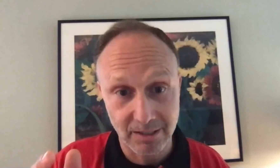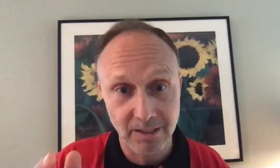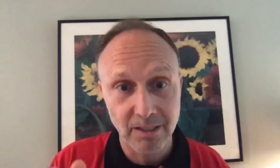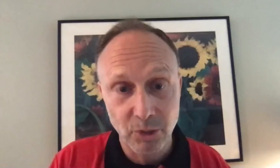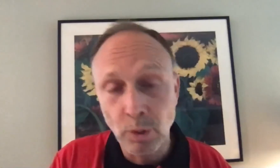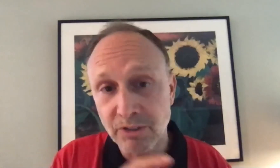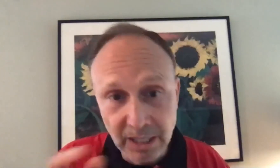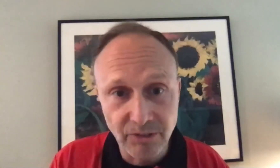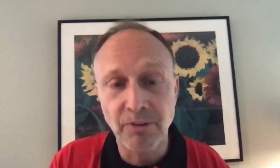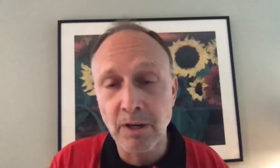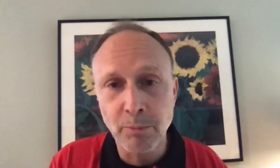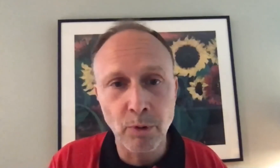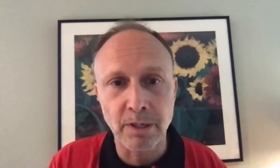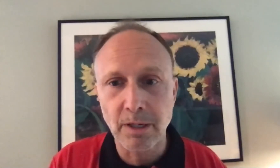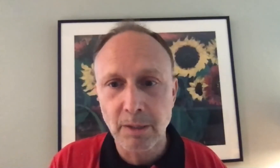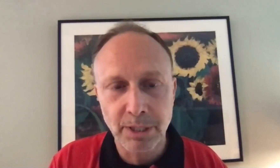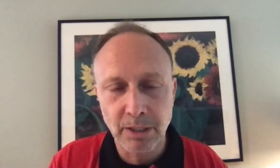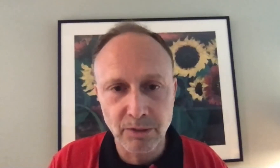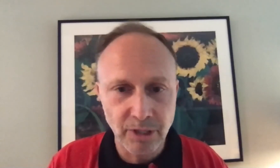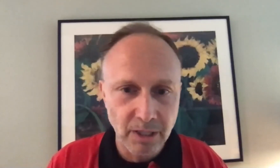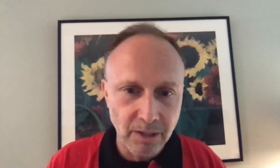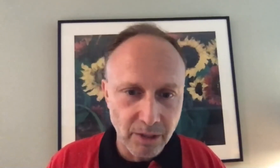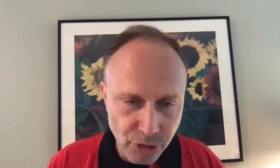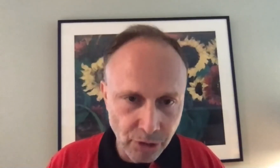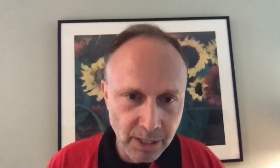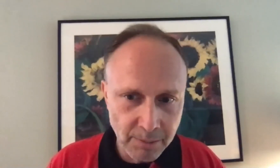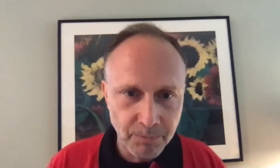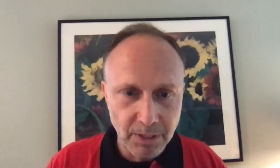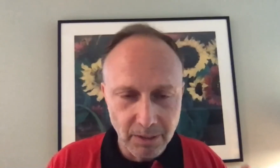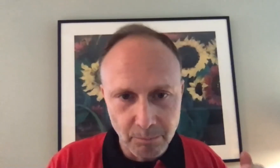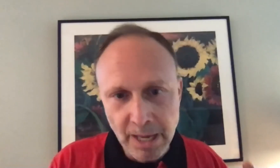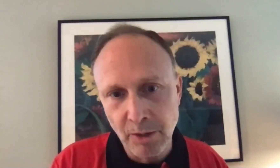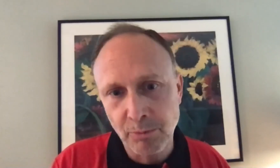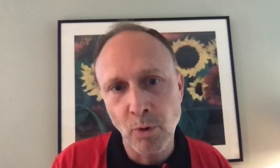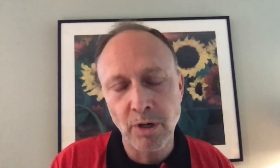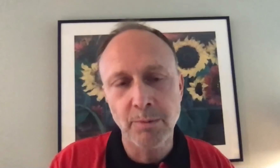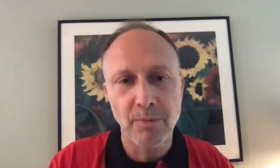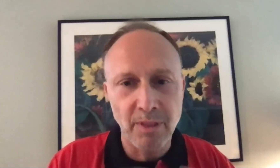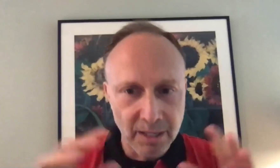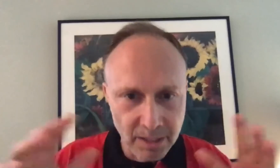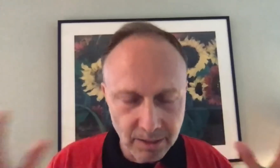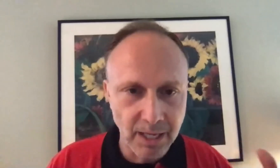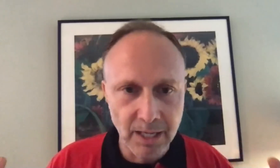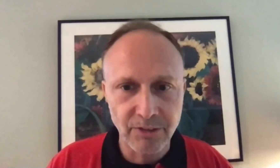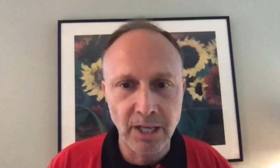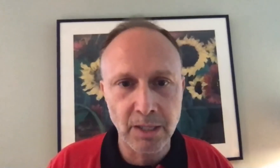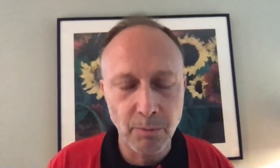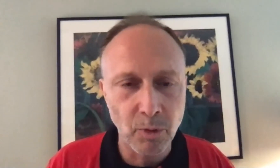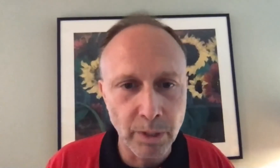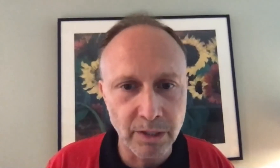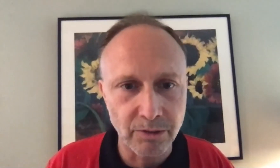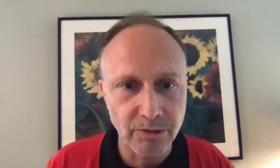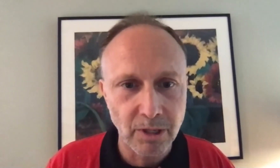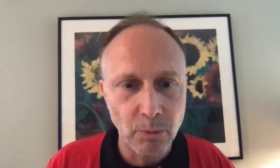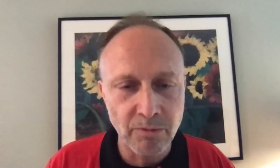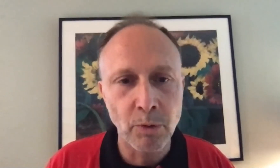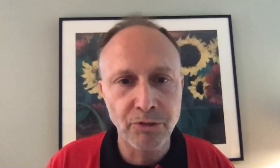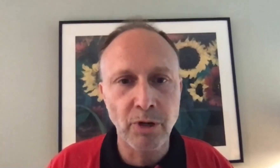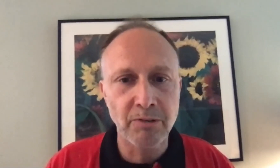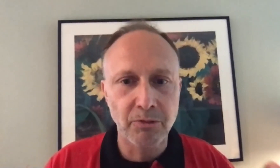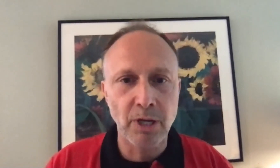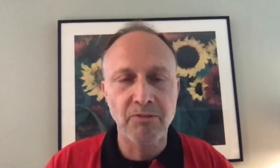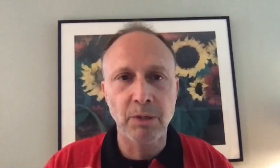He does his homework. He writes feedback on the essays that he's responsible for reviewing. And that too is important, the